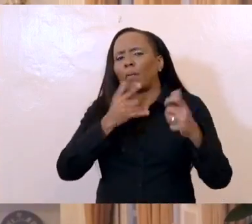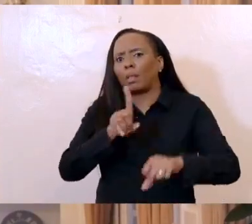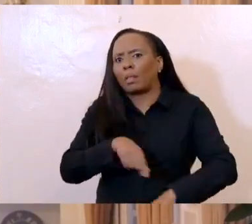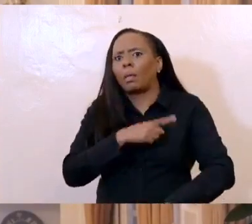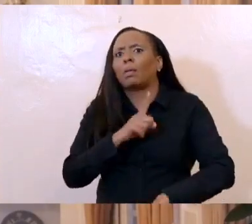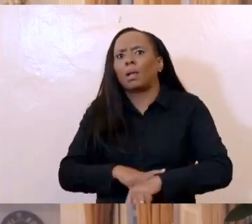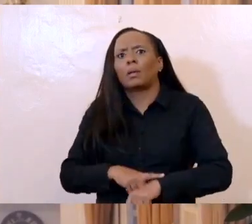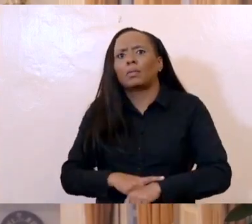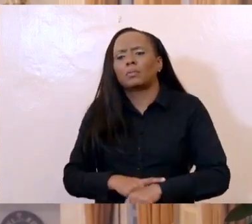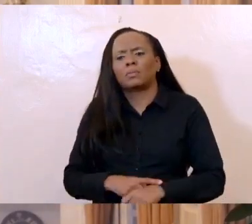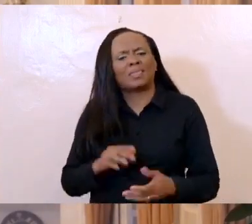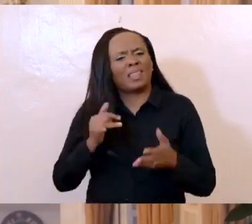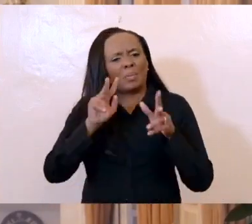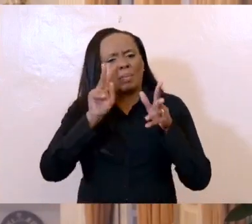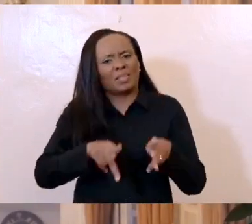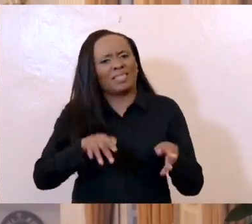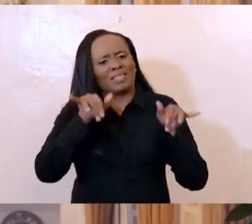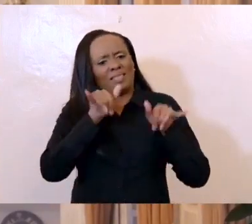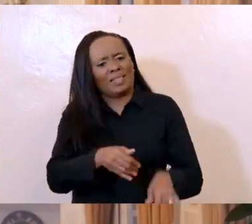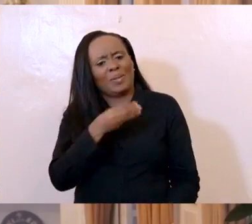home with family members.